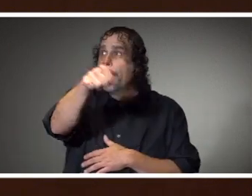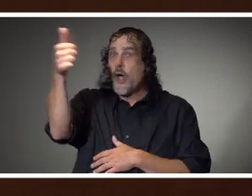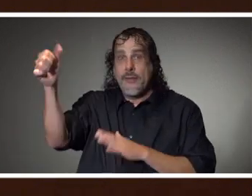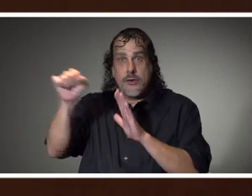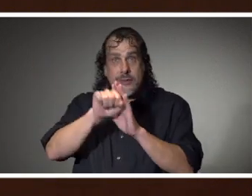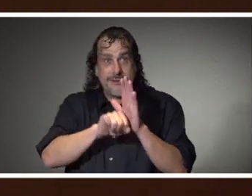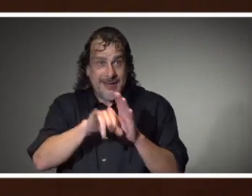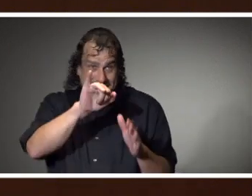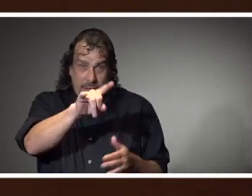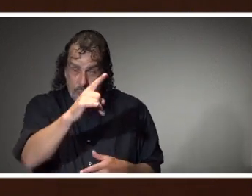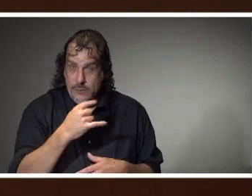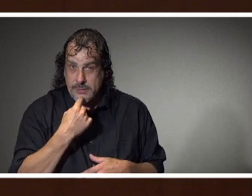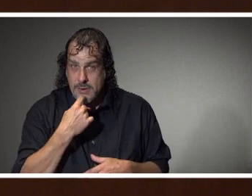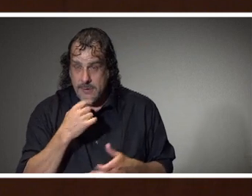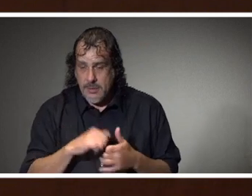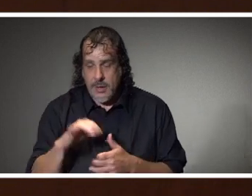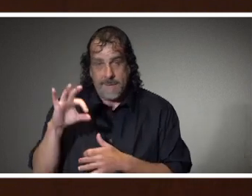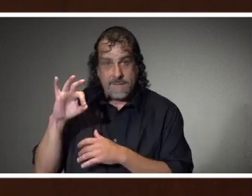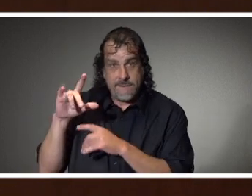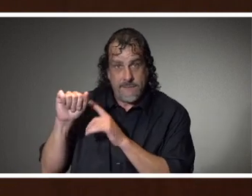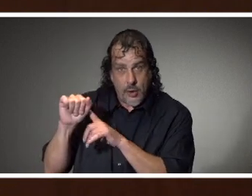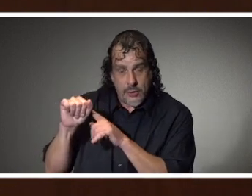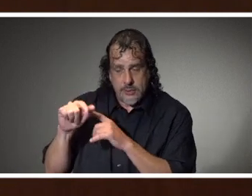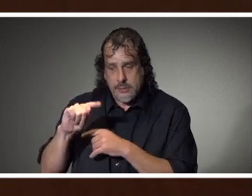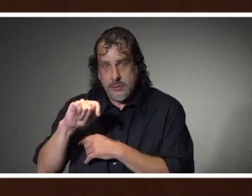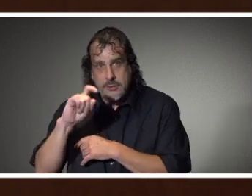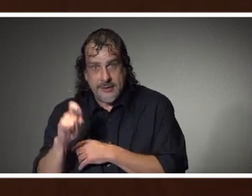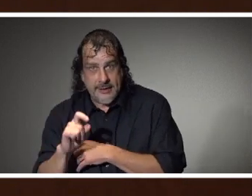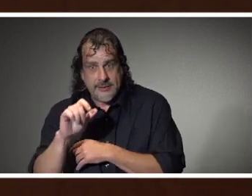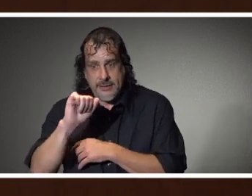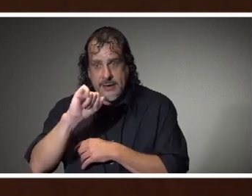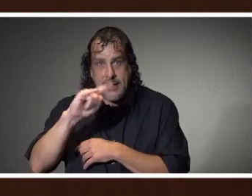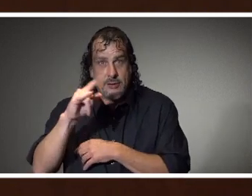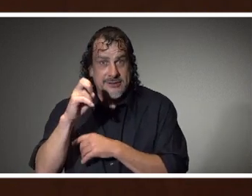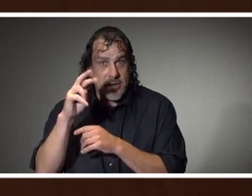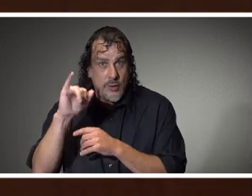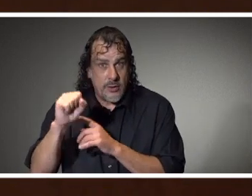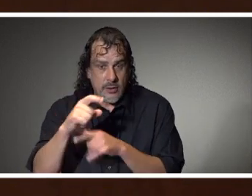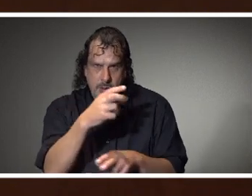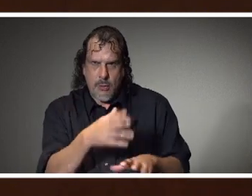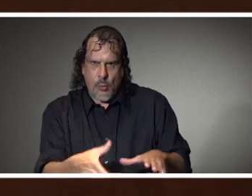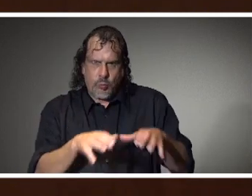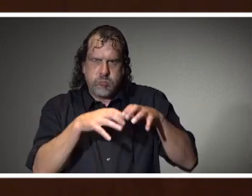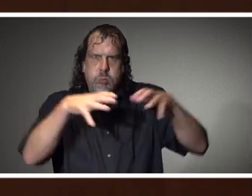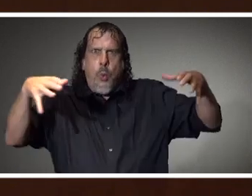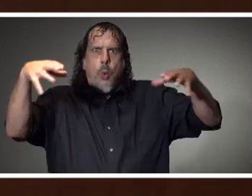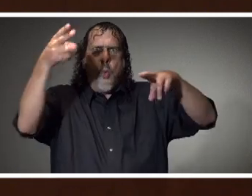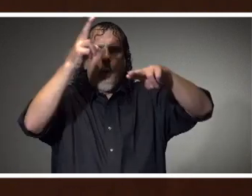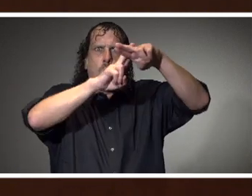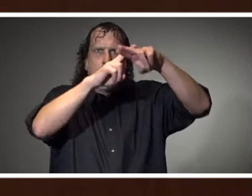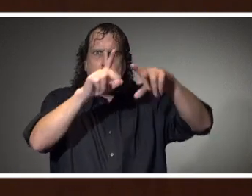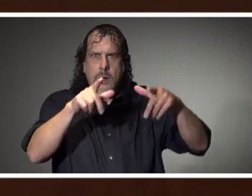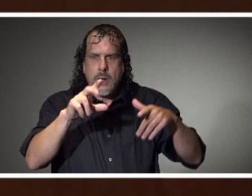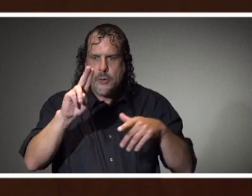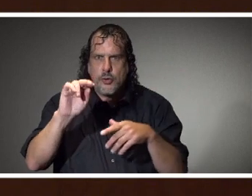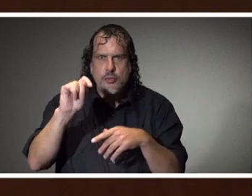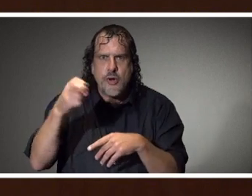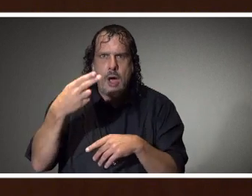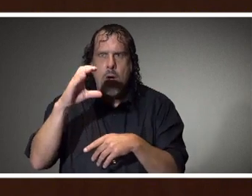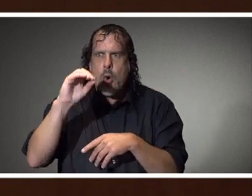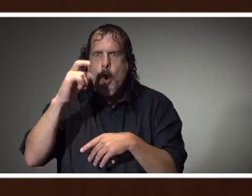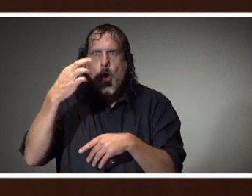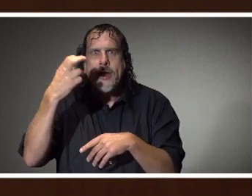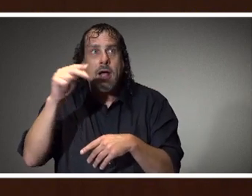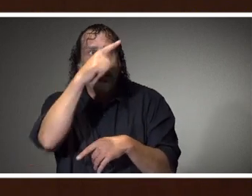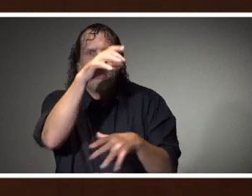about, especially Florida, Texas, Arizona has had a massive increase in cases, even Utah and Oregon,